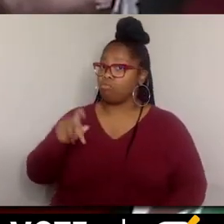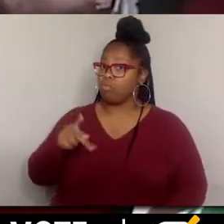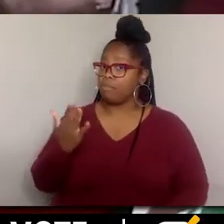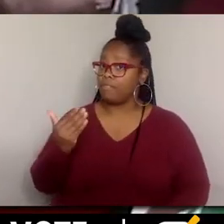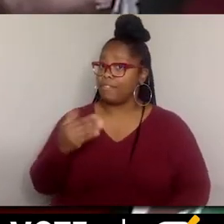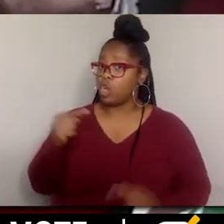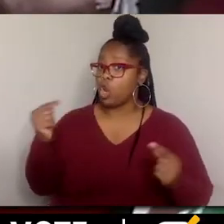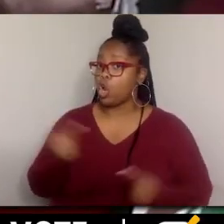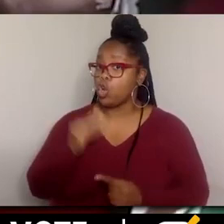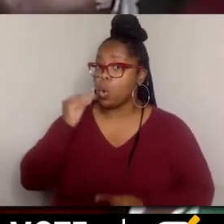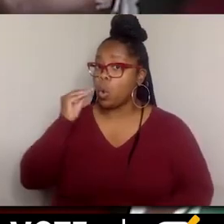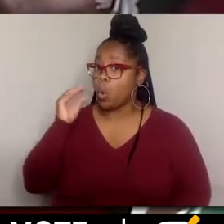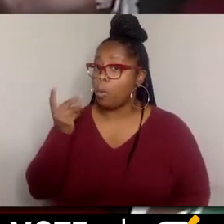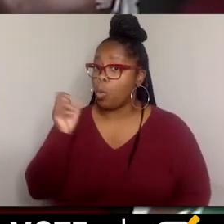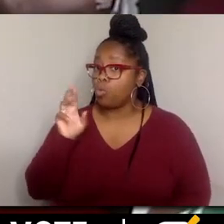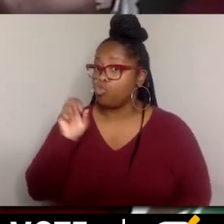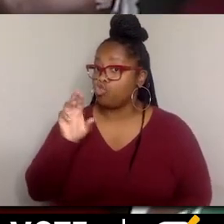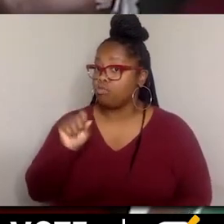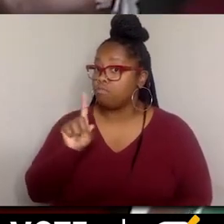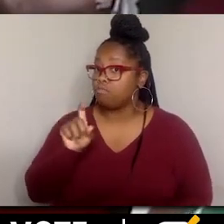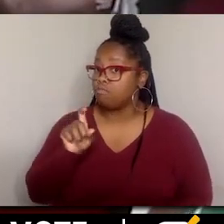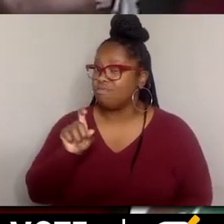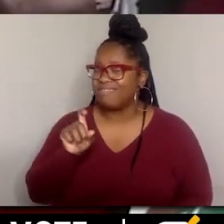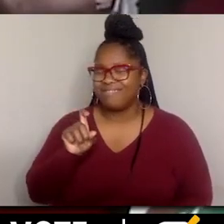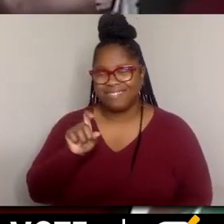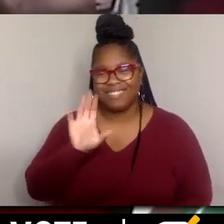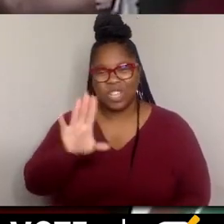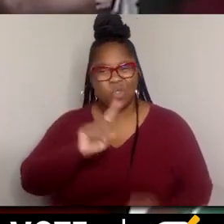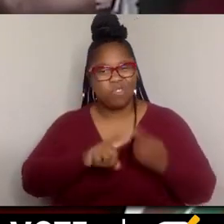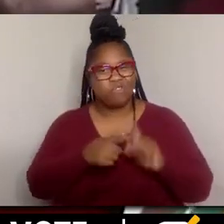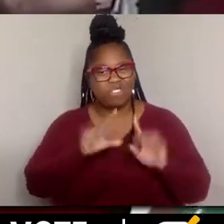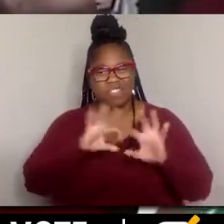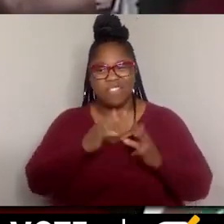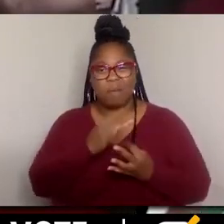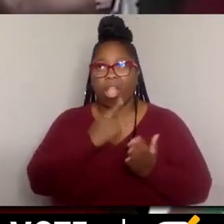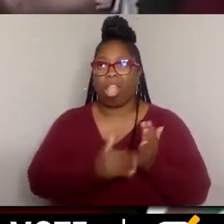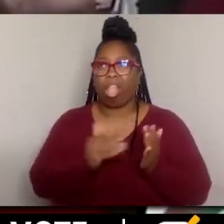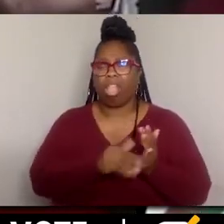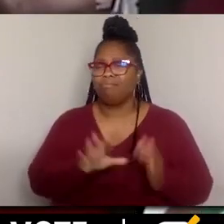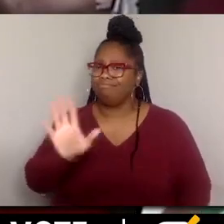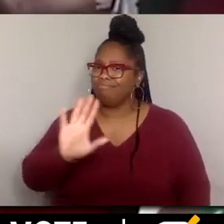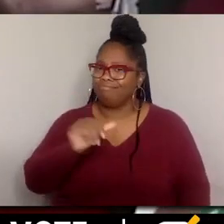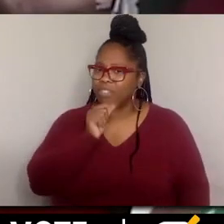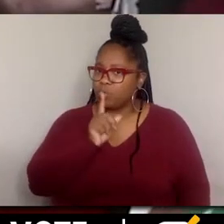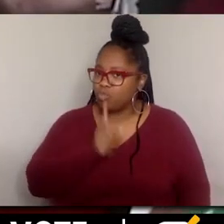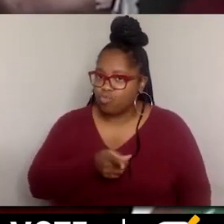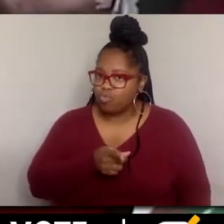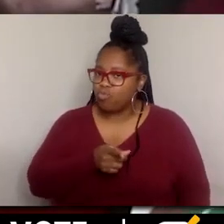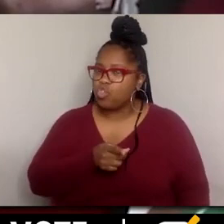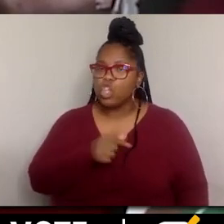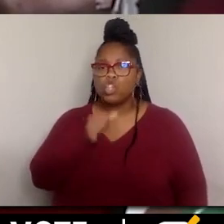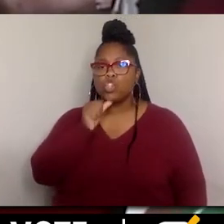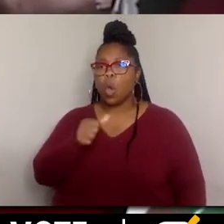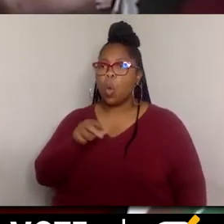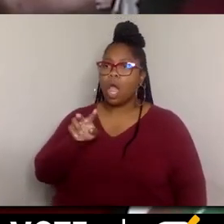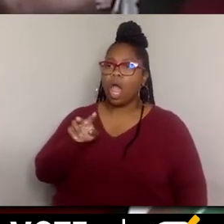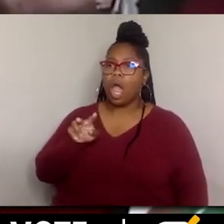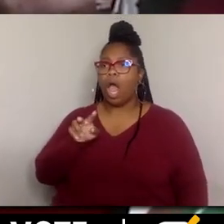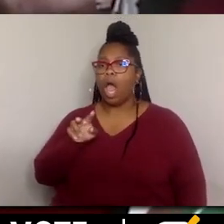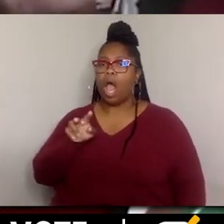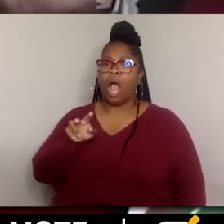or family repeat that untruth. Please don't let it go